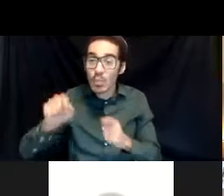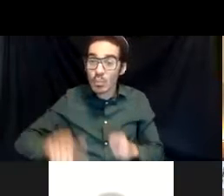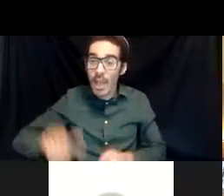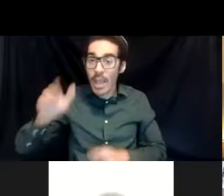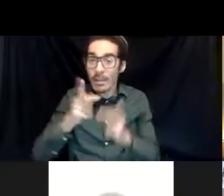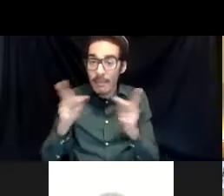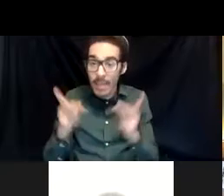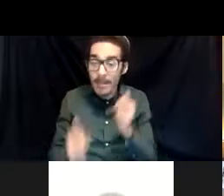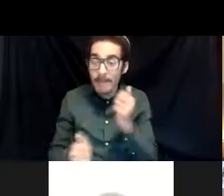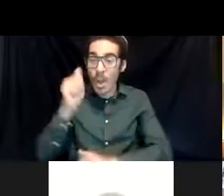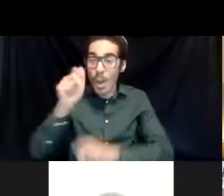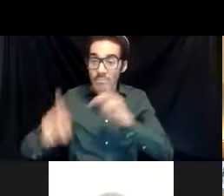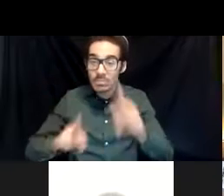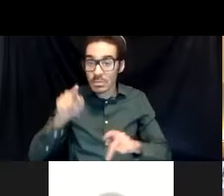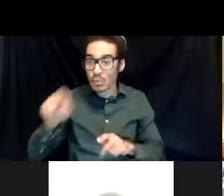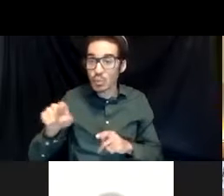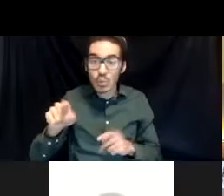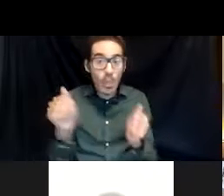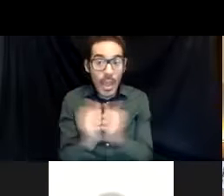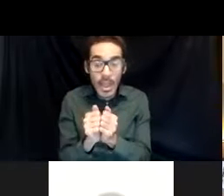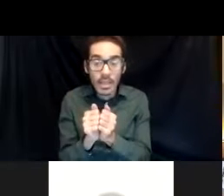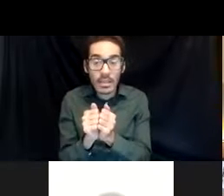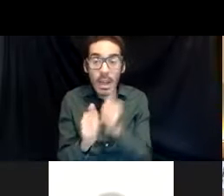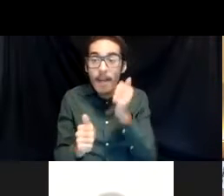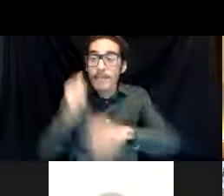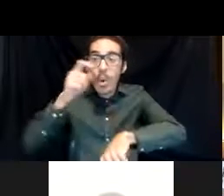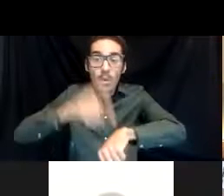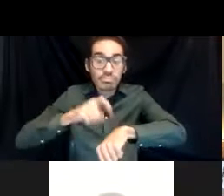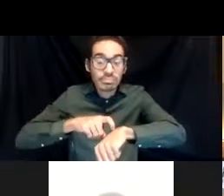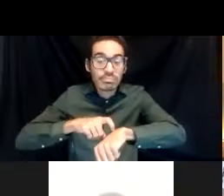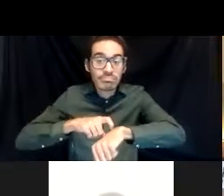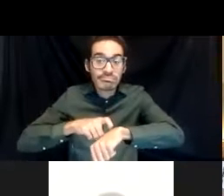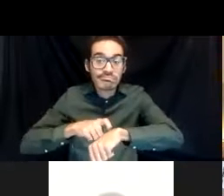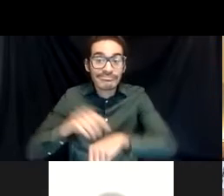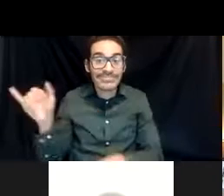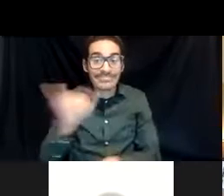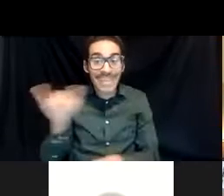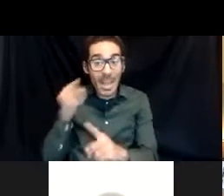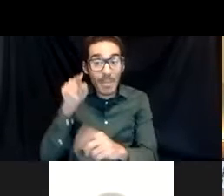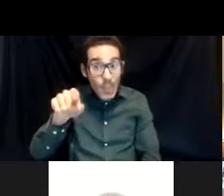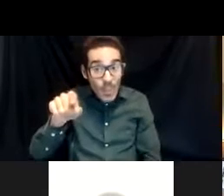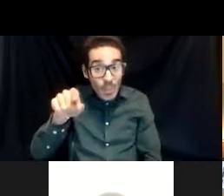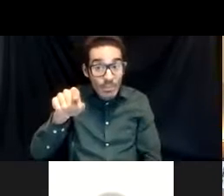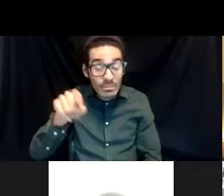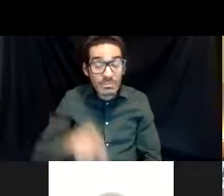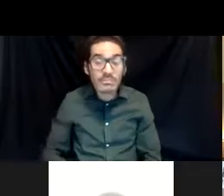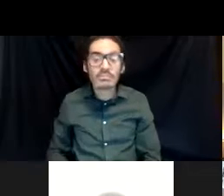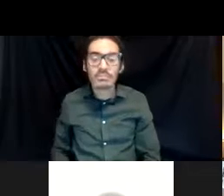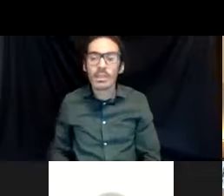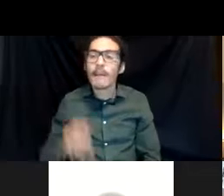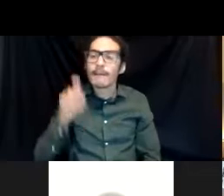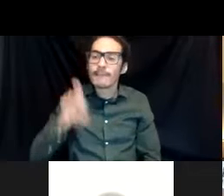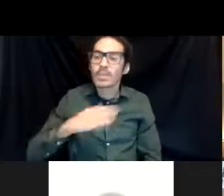most of the people that you are with most of the time are just like you, to be willing to sort